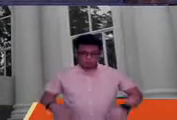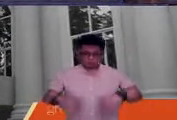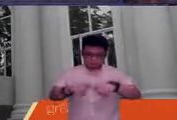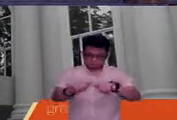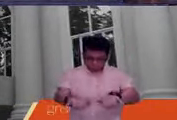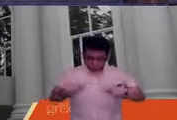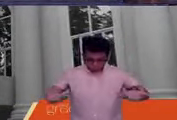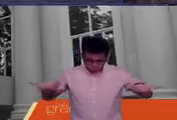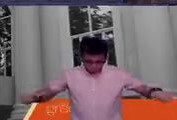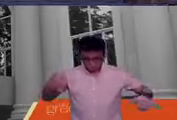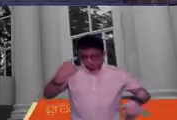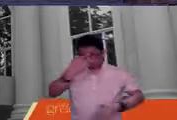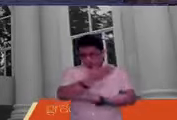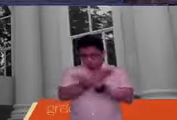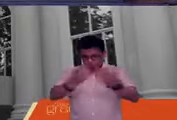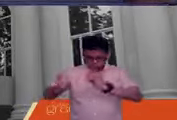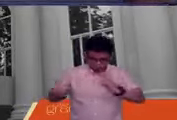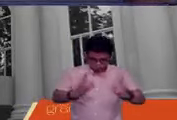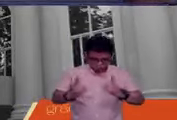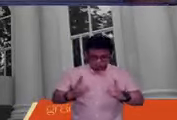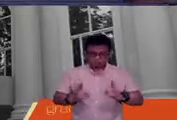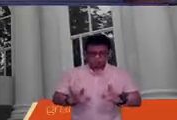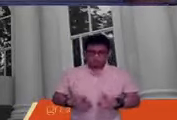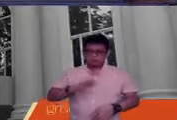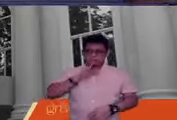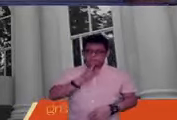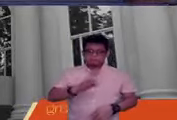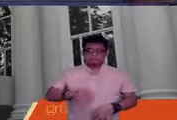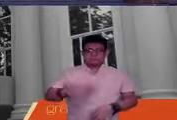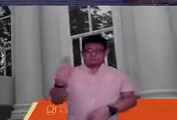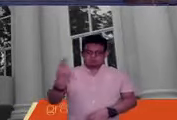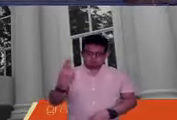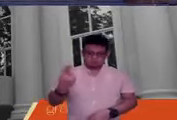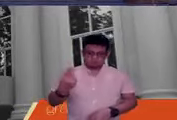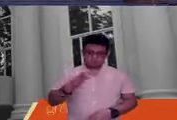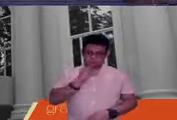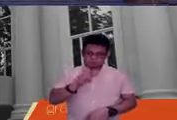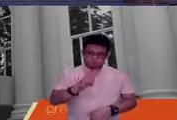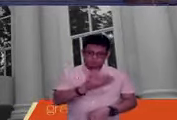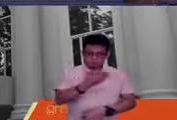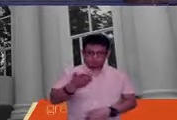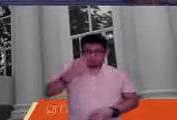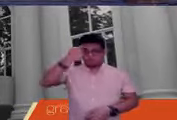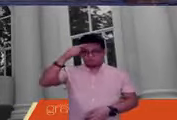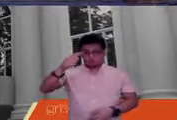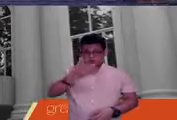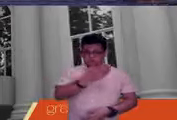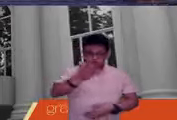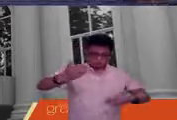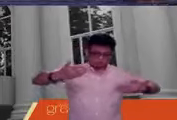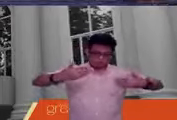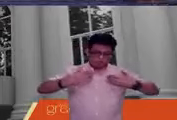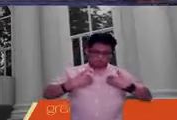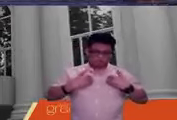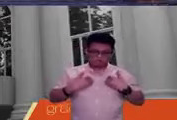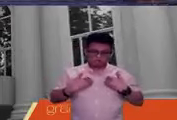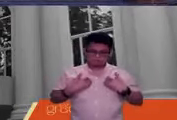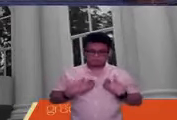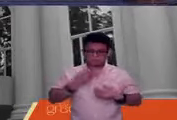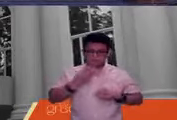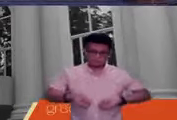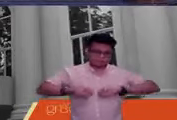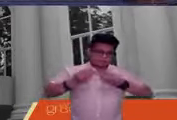that hear, mga kaigsunan, shall more be given. For he that hath, to him